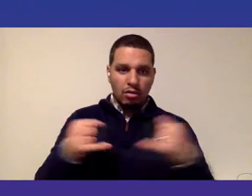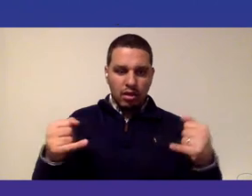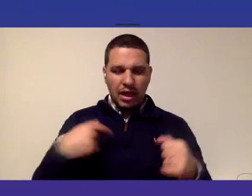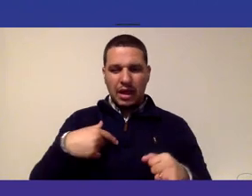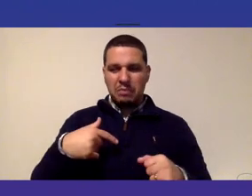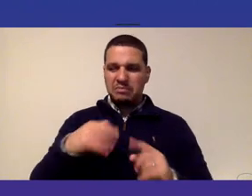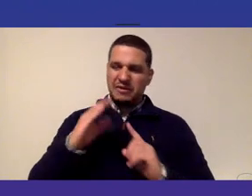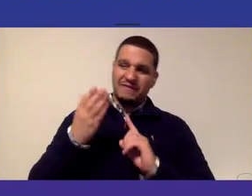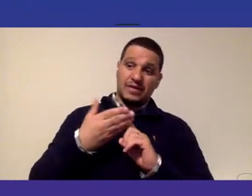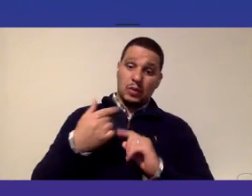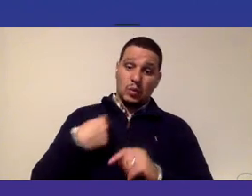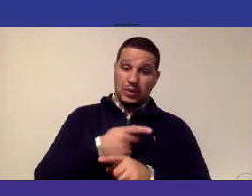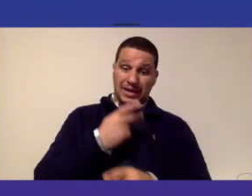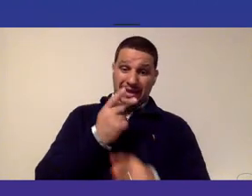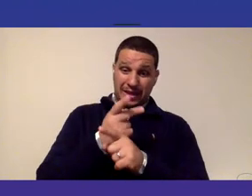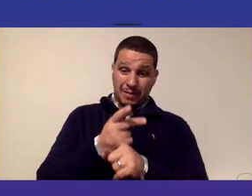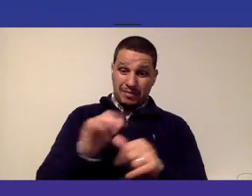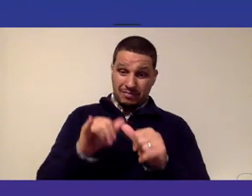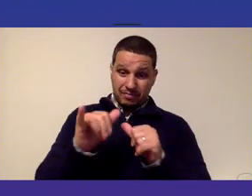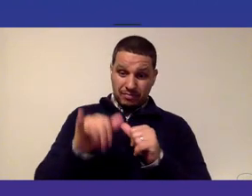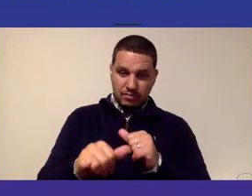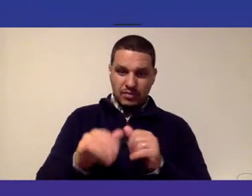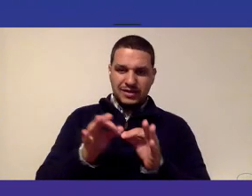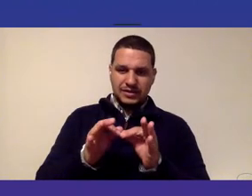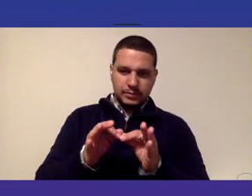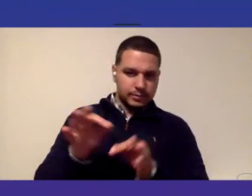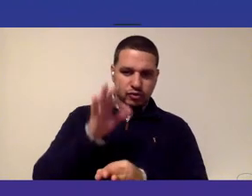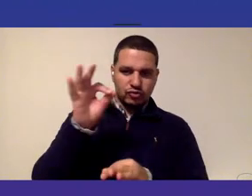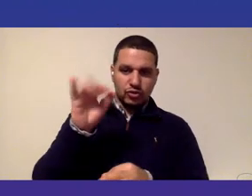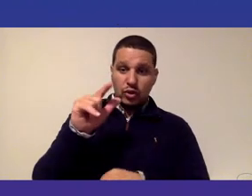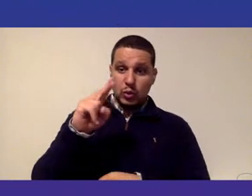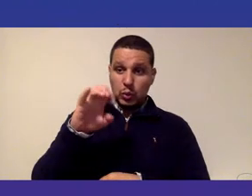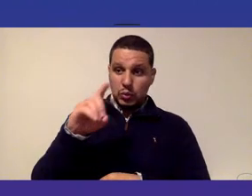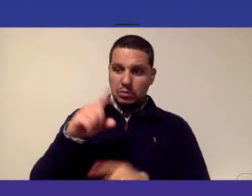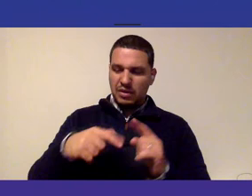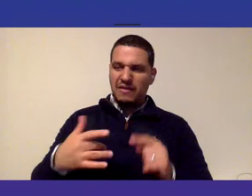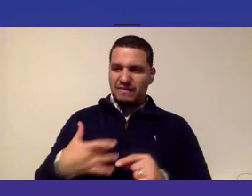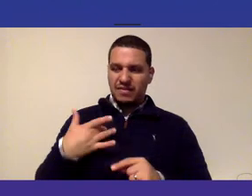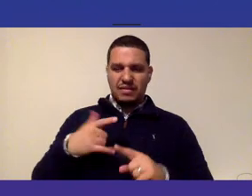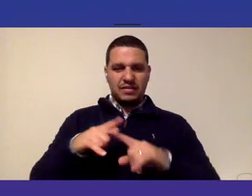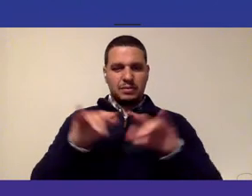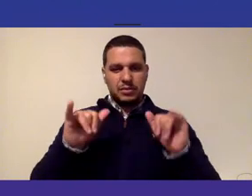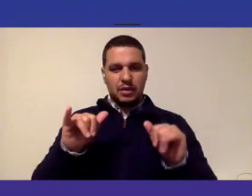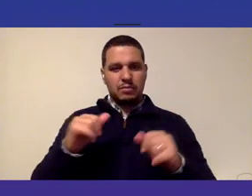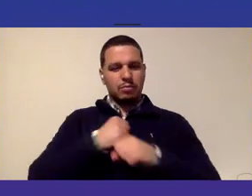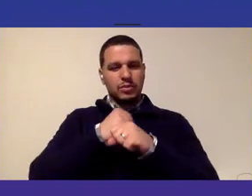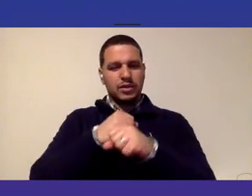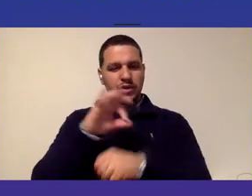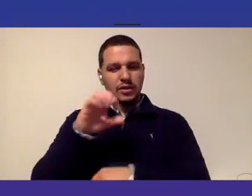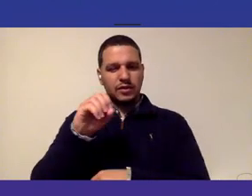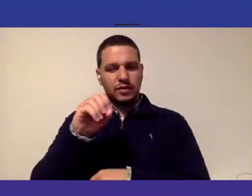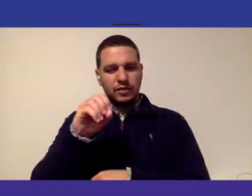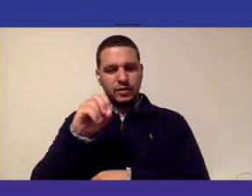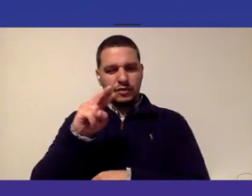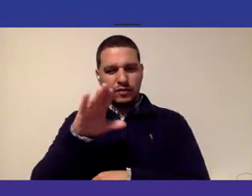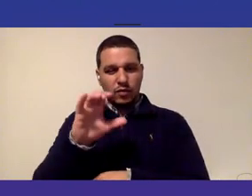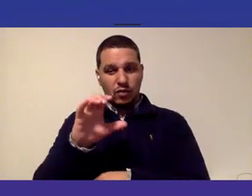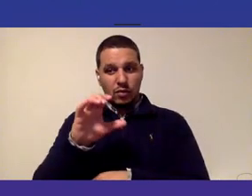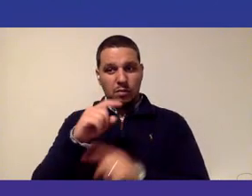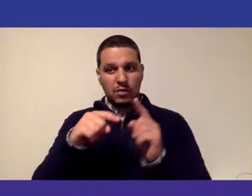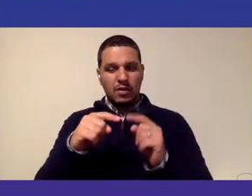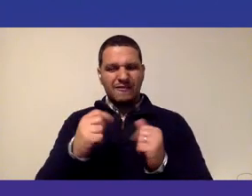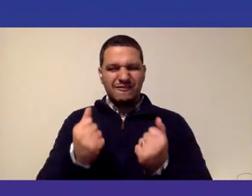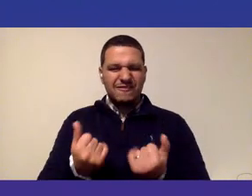us there was spirit, elusive and felt at the same time, a protective force that was also fire in our veins,